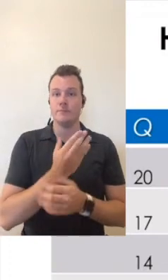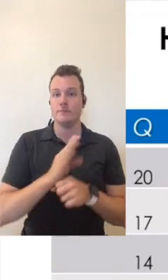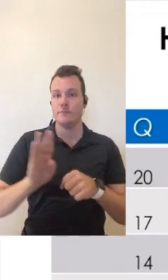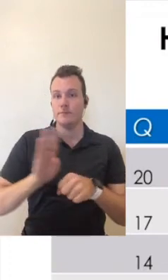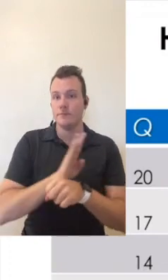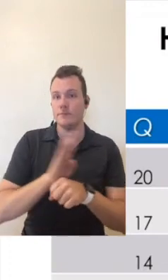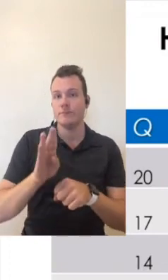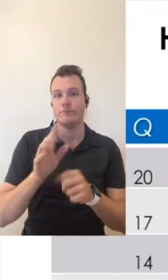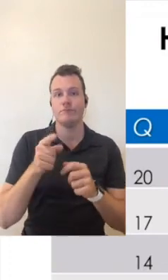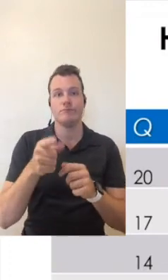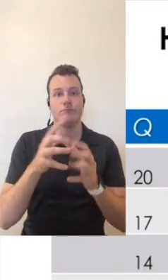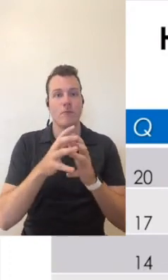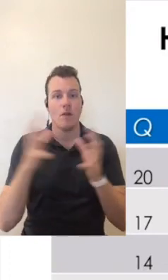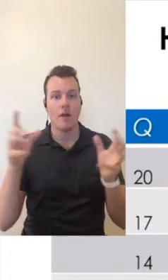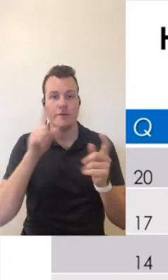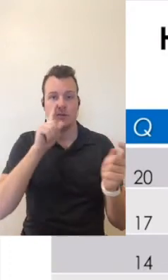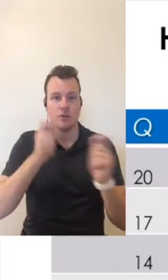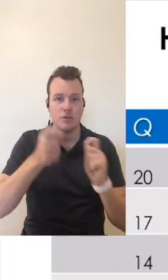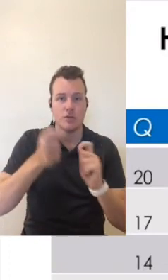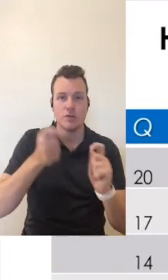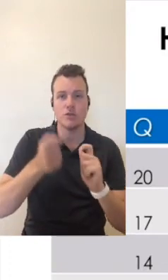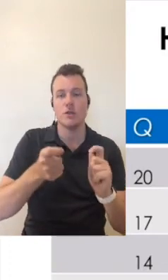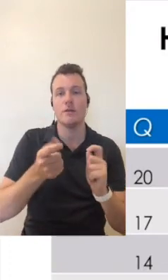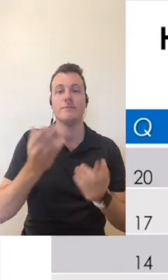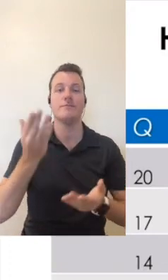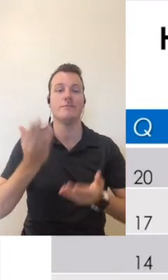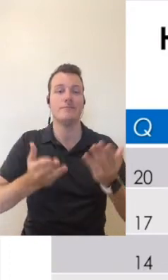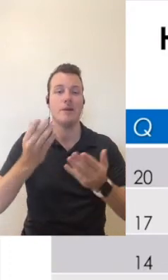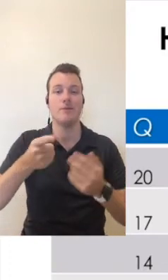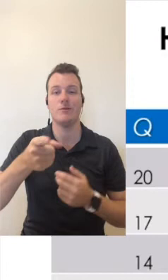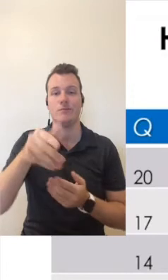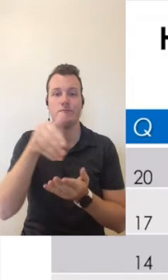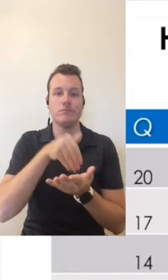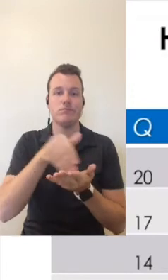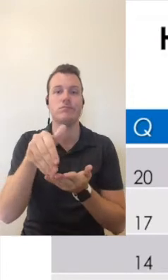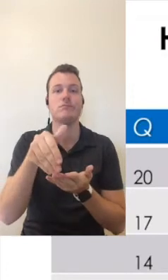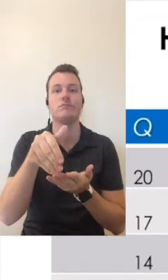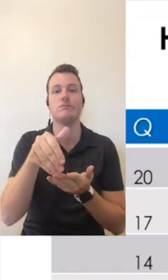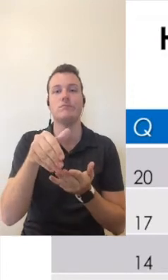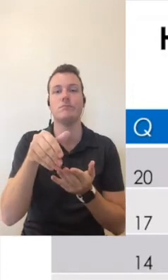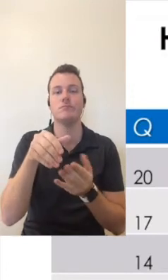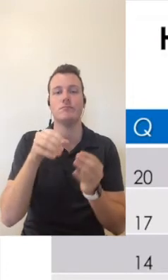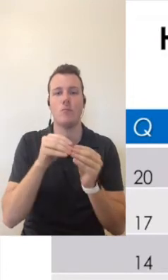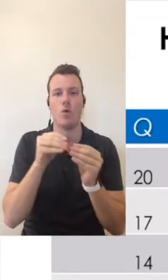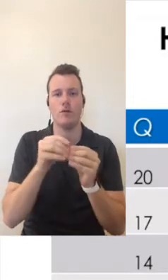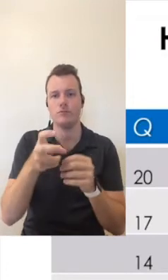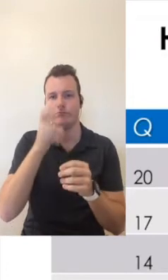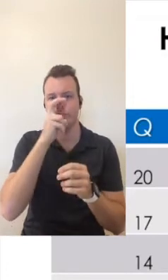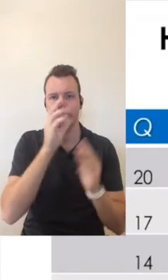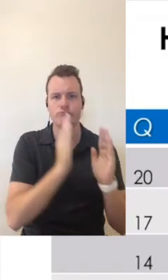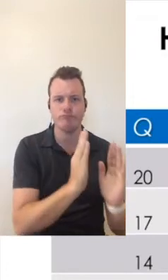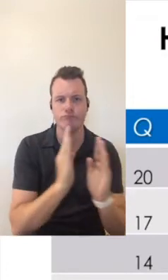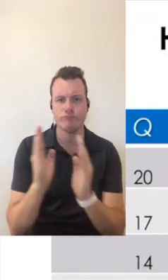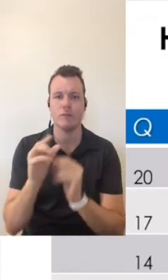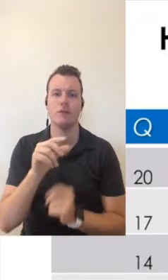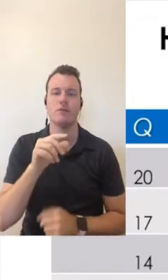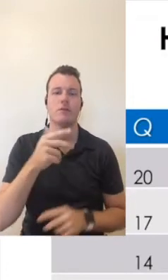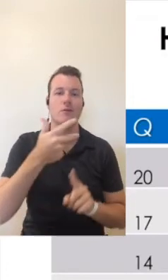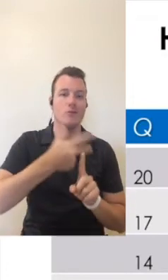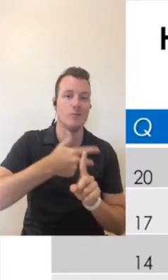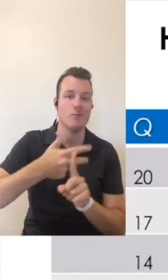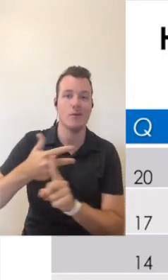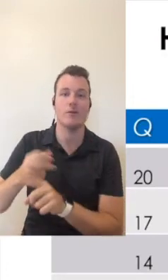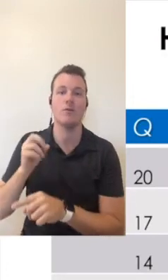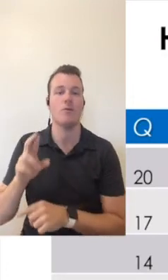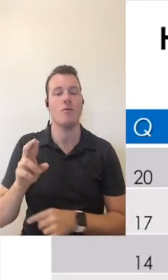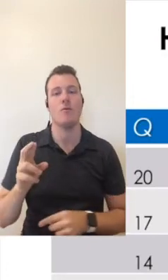to the practice or you're making lots of significant changes to your practice, you might make them in more stricter intervals, maybe in a quarterly